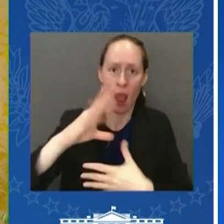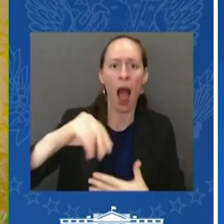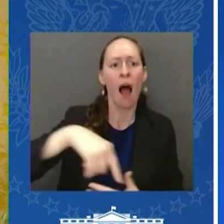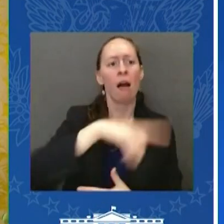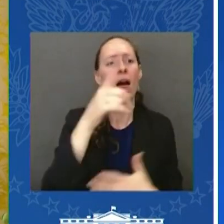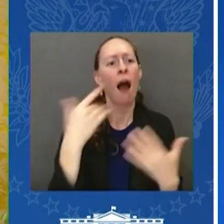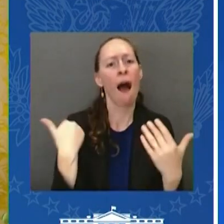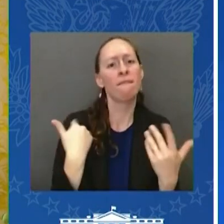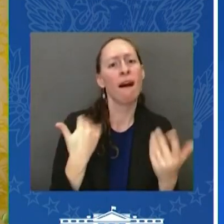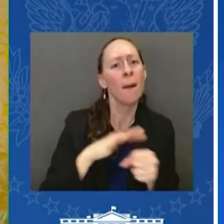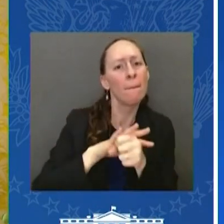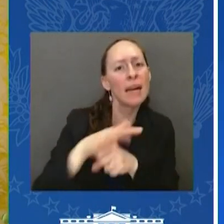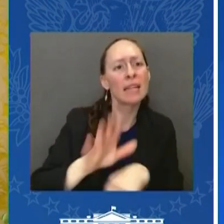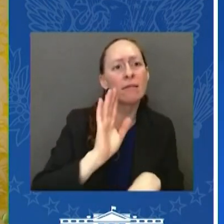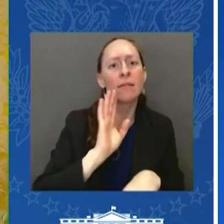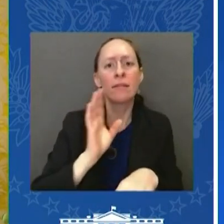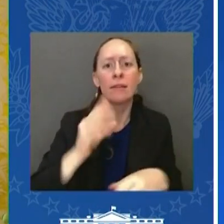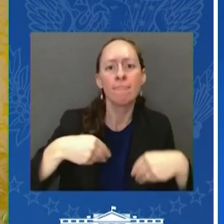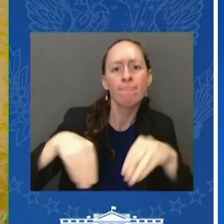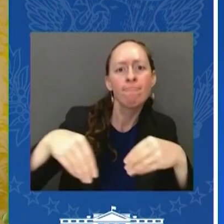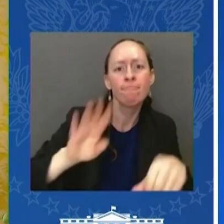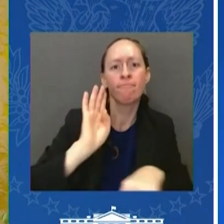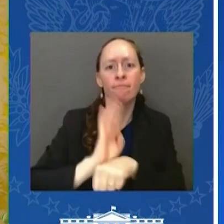infrastructure. These are the building blocks